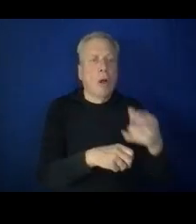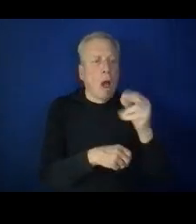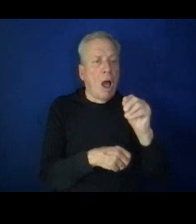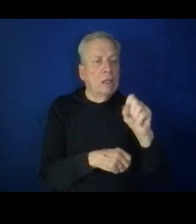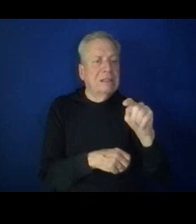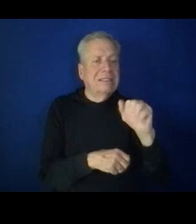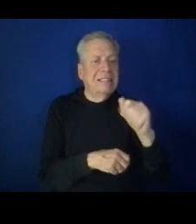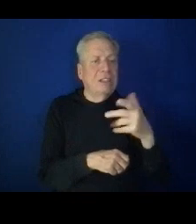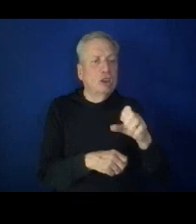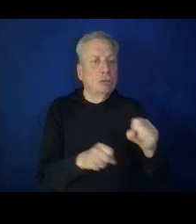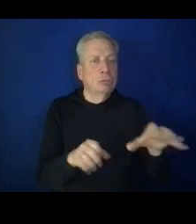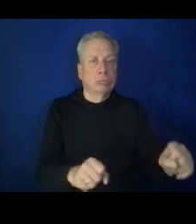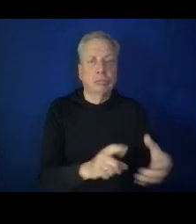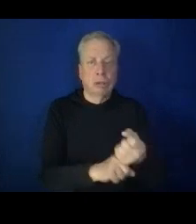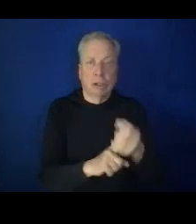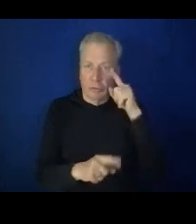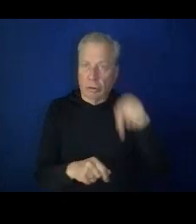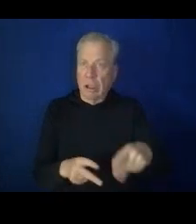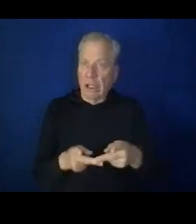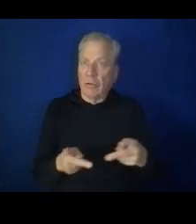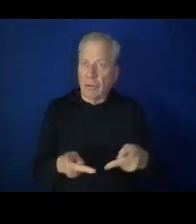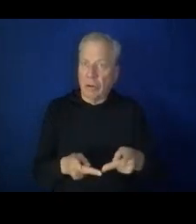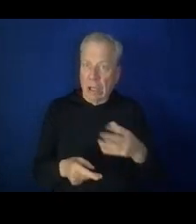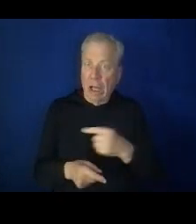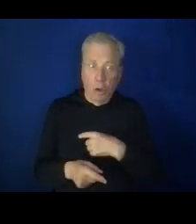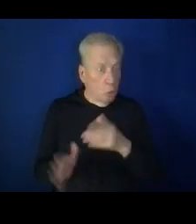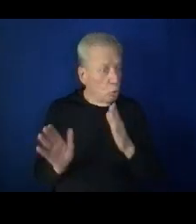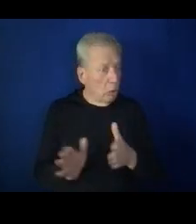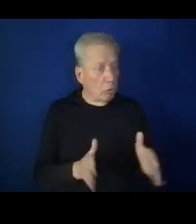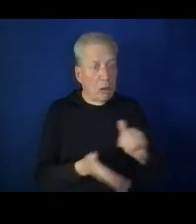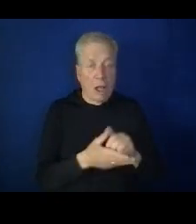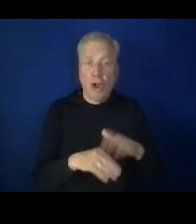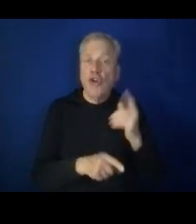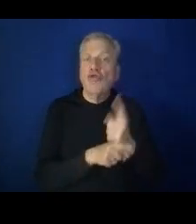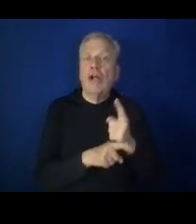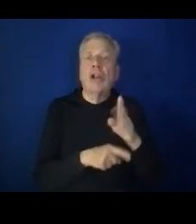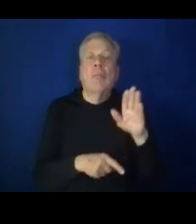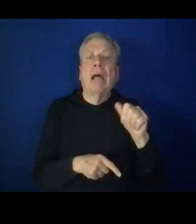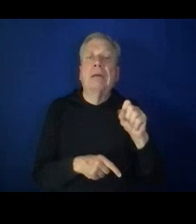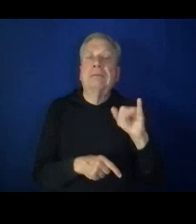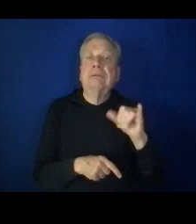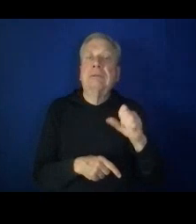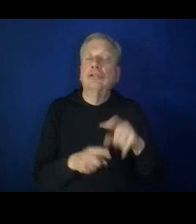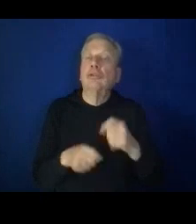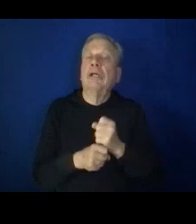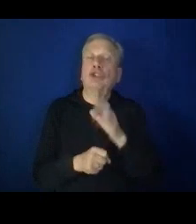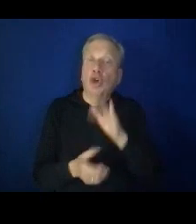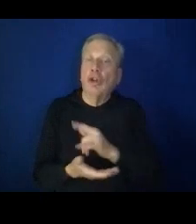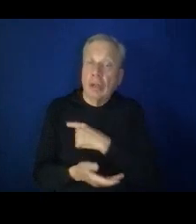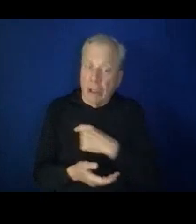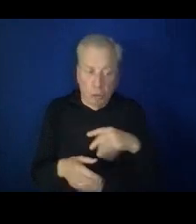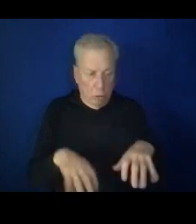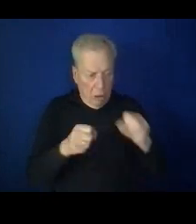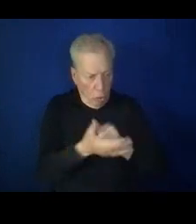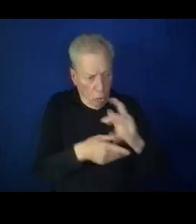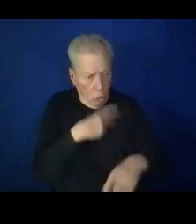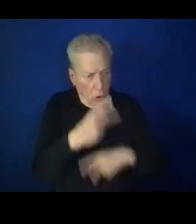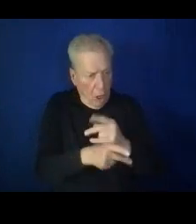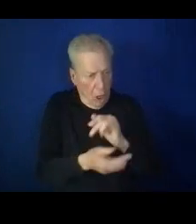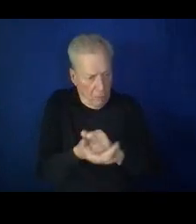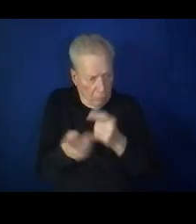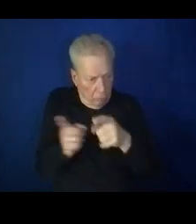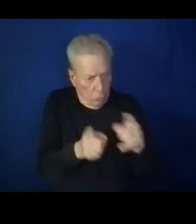hostages within the facility. We're preparing on a regular basis to be able to take care of those types of instances